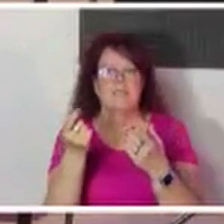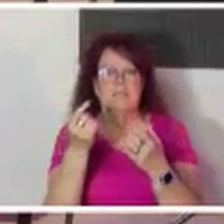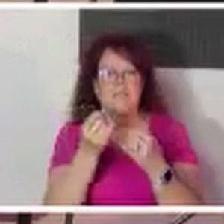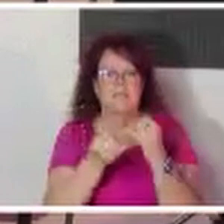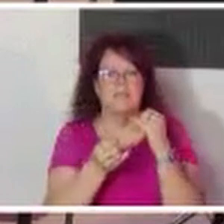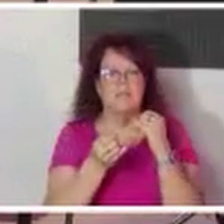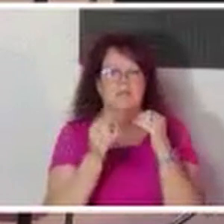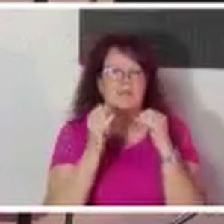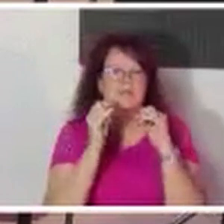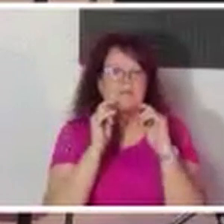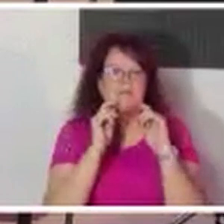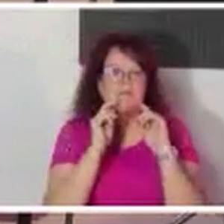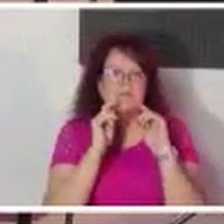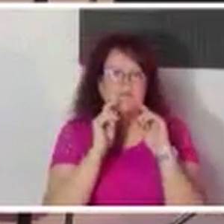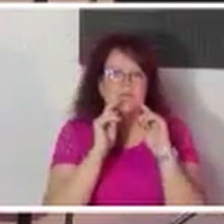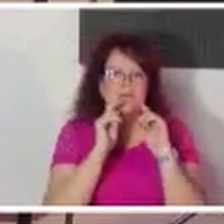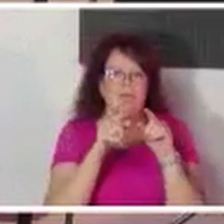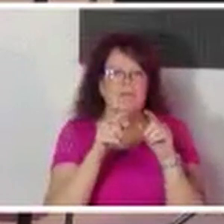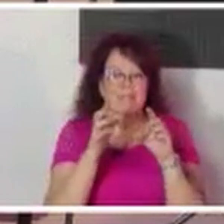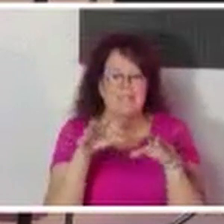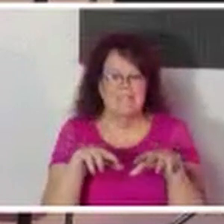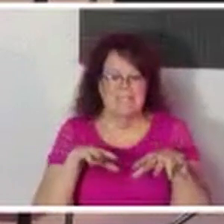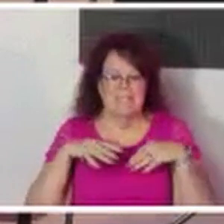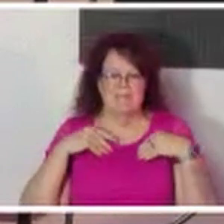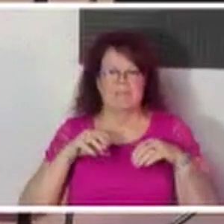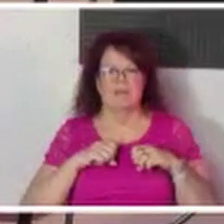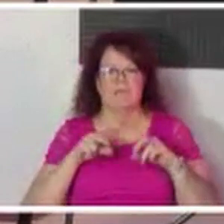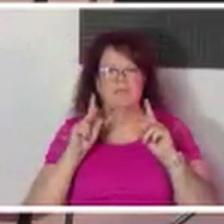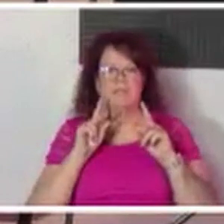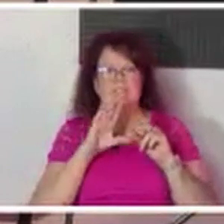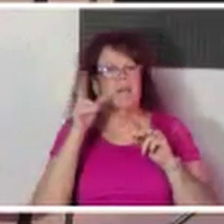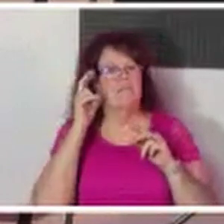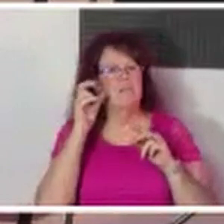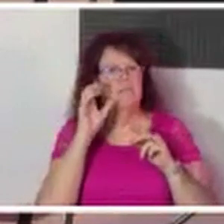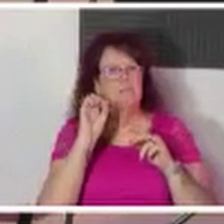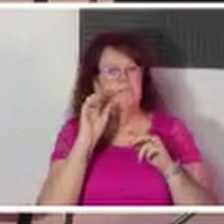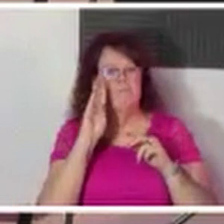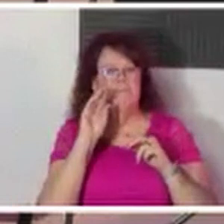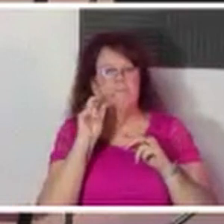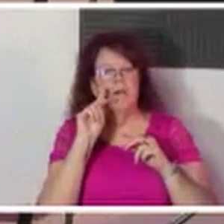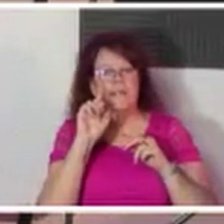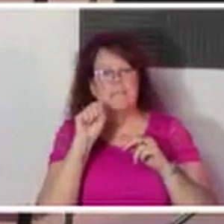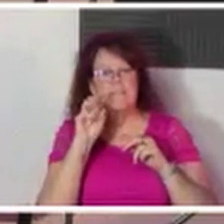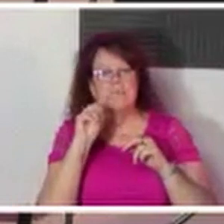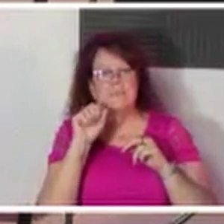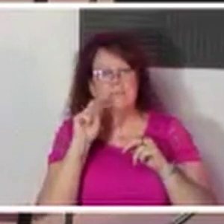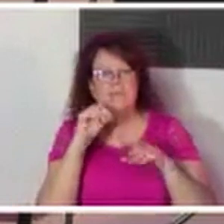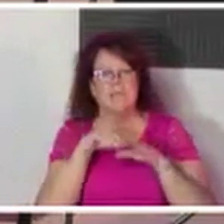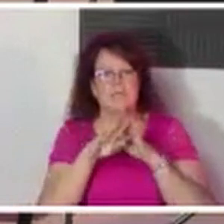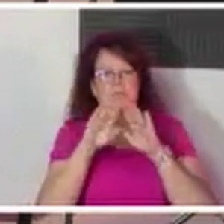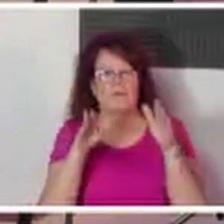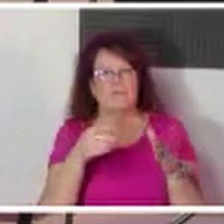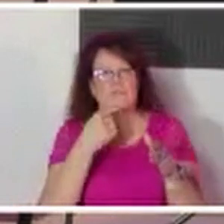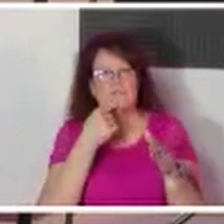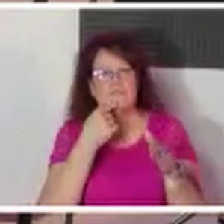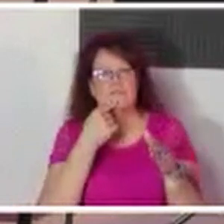really heinous opportunities. And I've heard of bondsmen going into homes and saying like, okay, if you write over